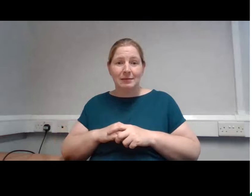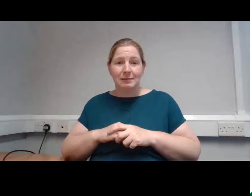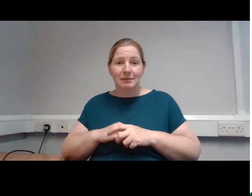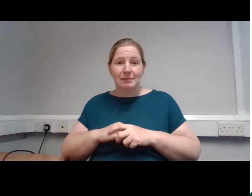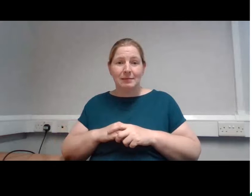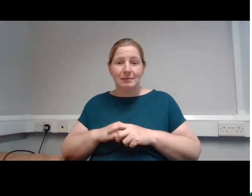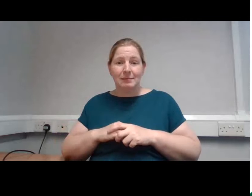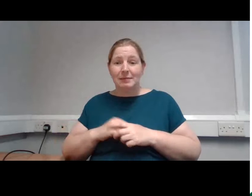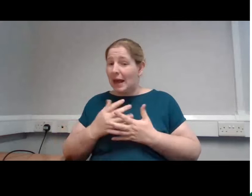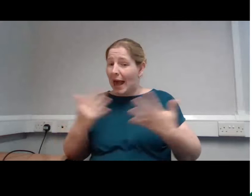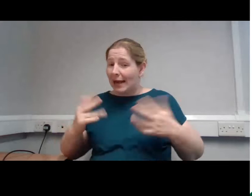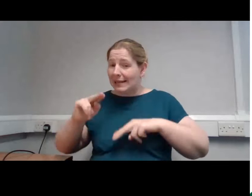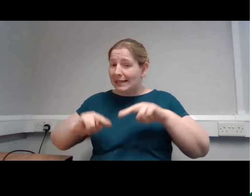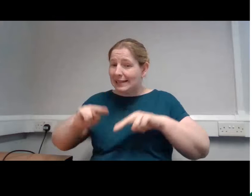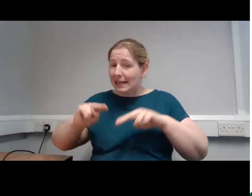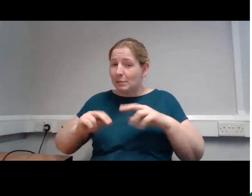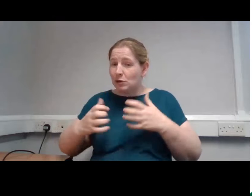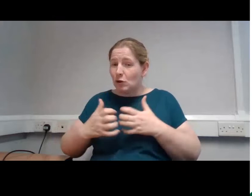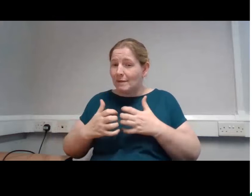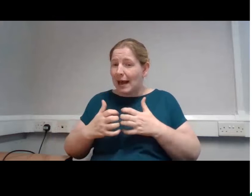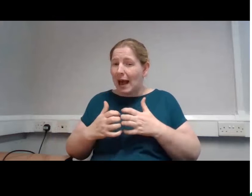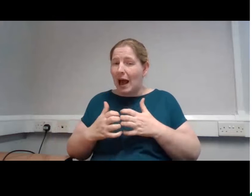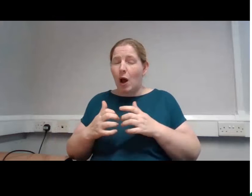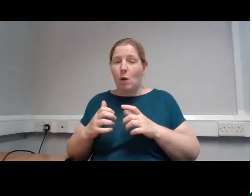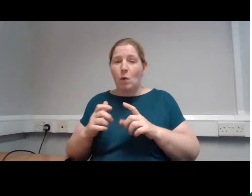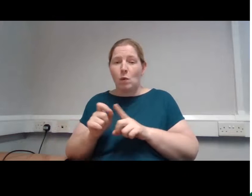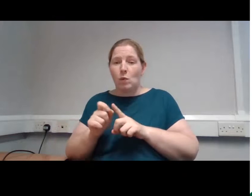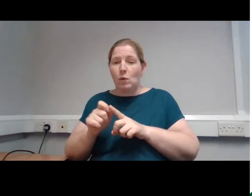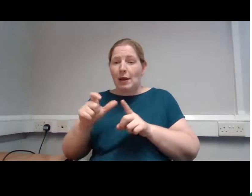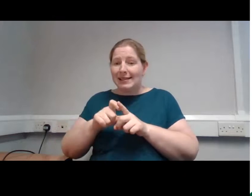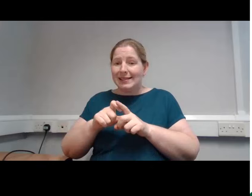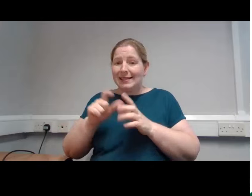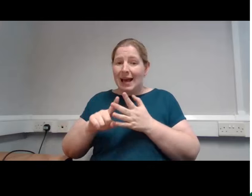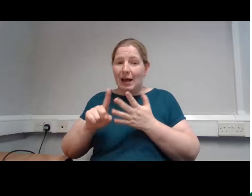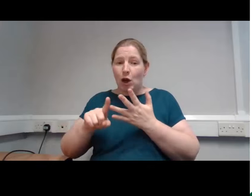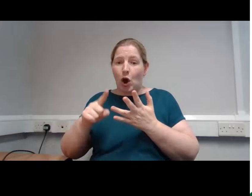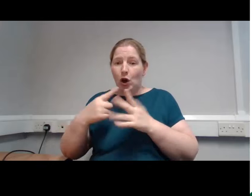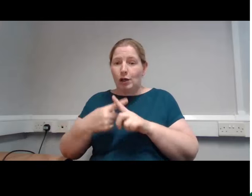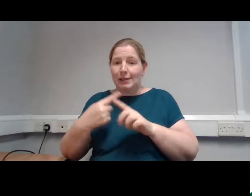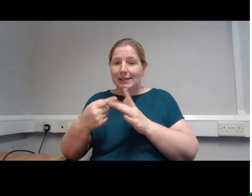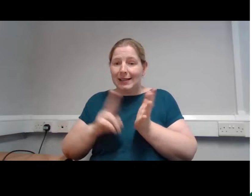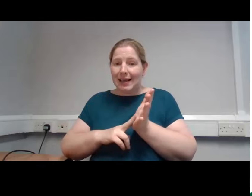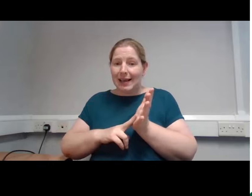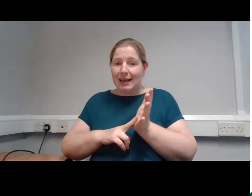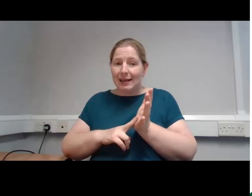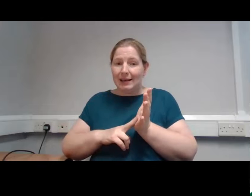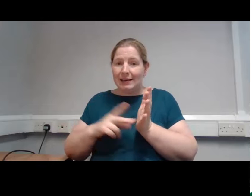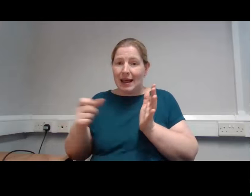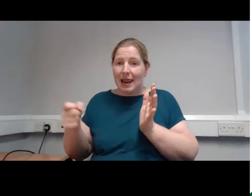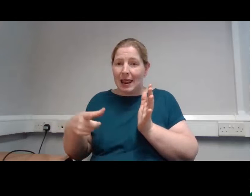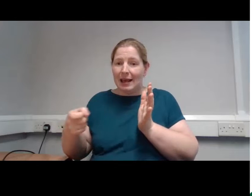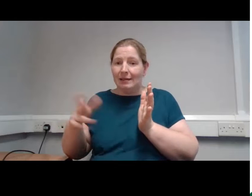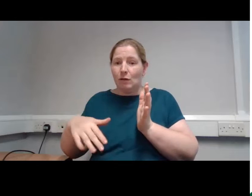the way. Are there any assessments of how things like the dioxin leaks from the old coal light has